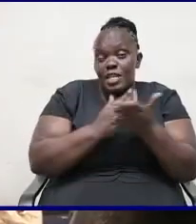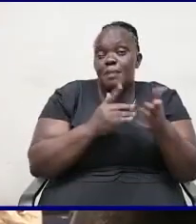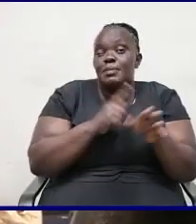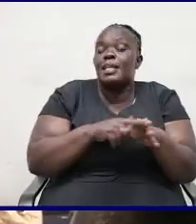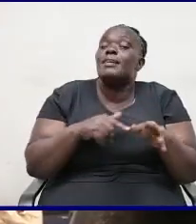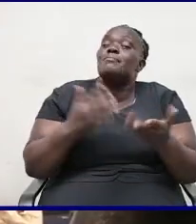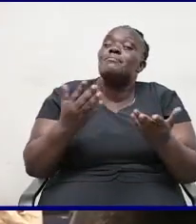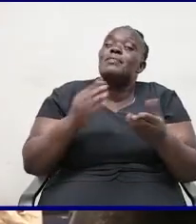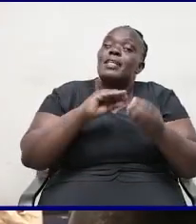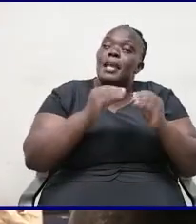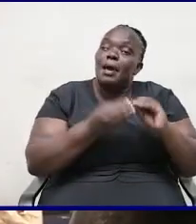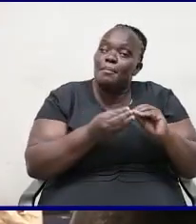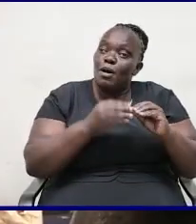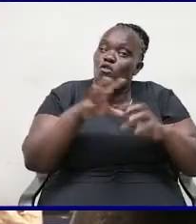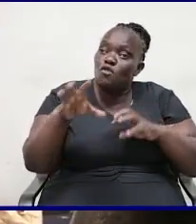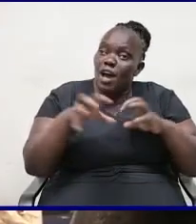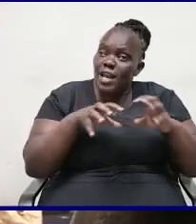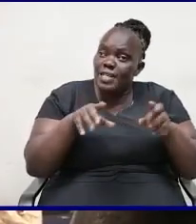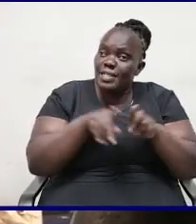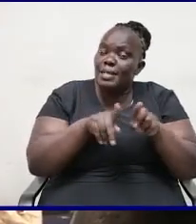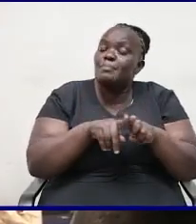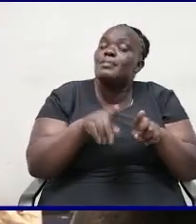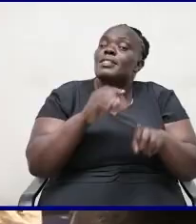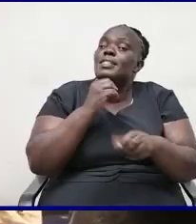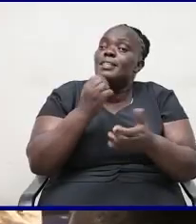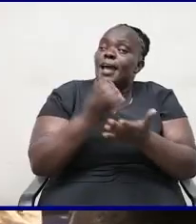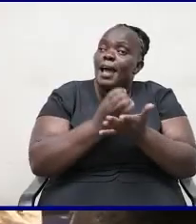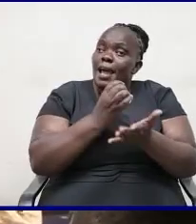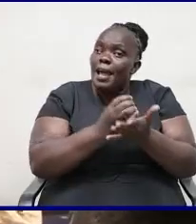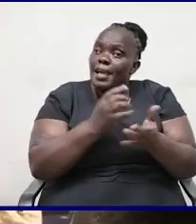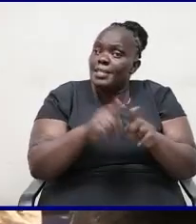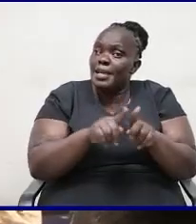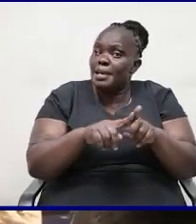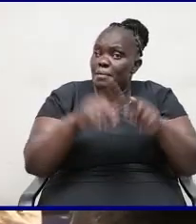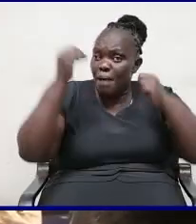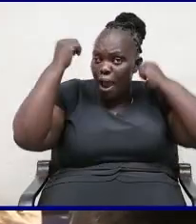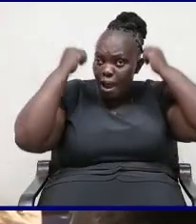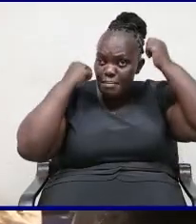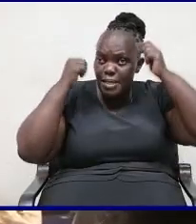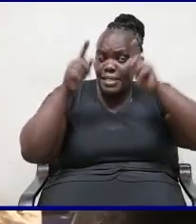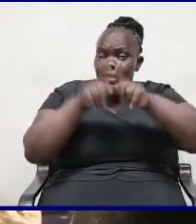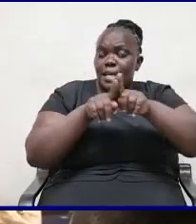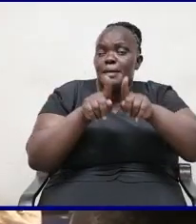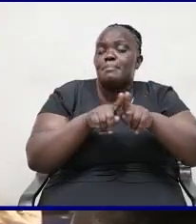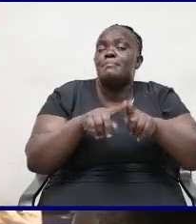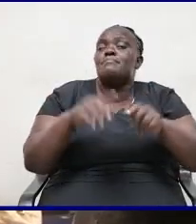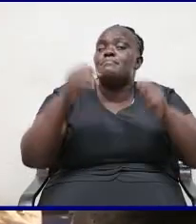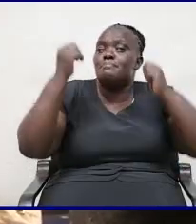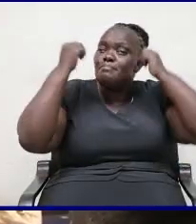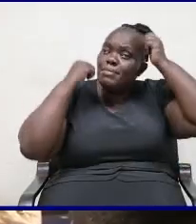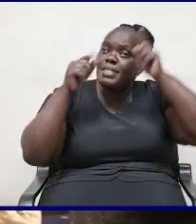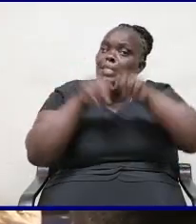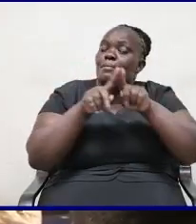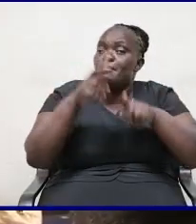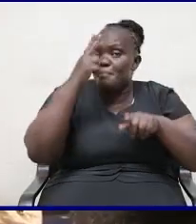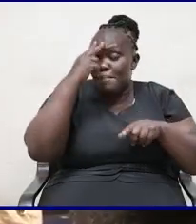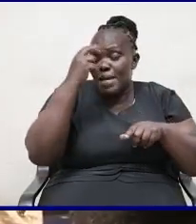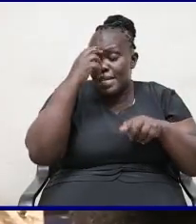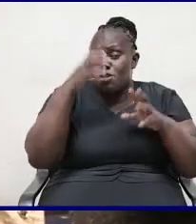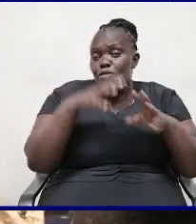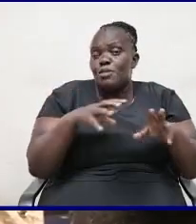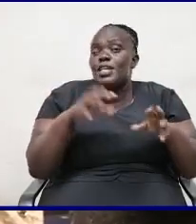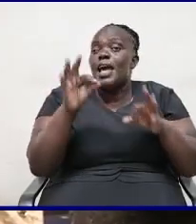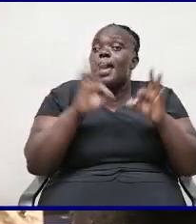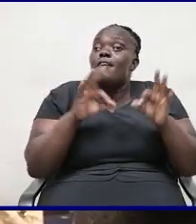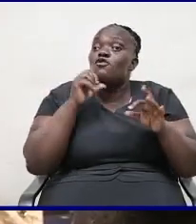you slaughter a number of animals and take herbs. It's like the army, or it's like the military or the army or the Maasai community.